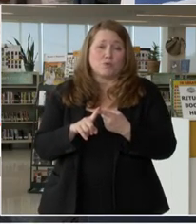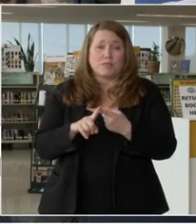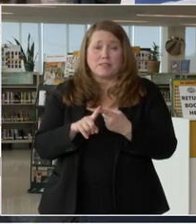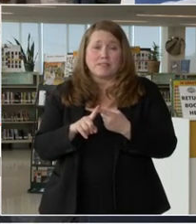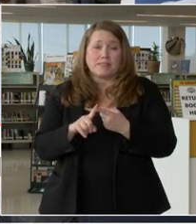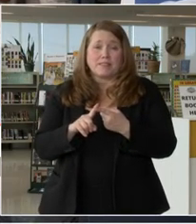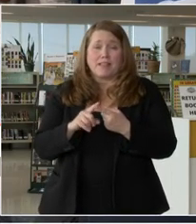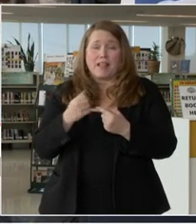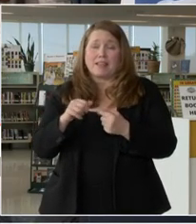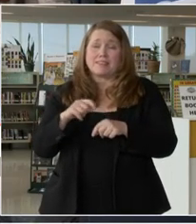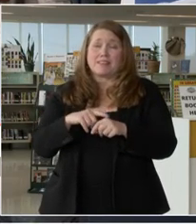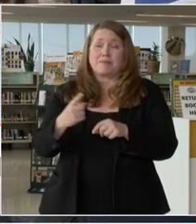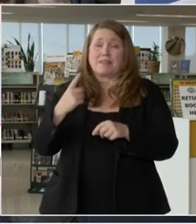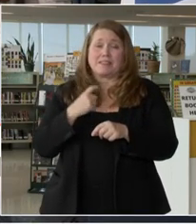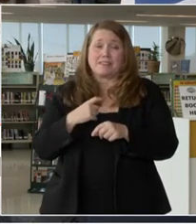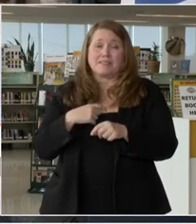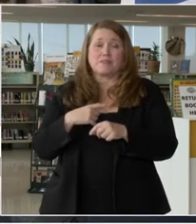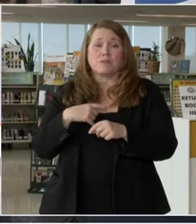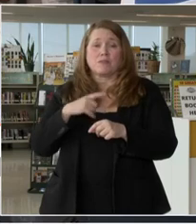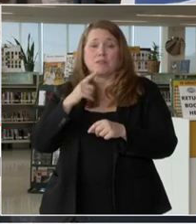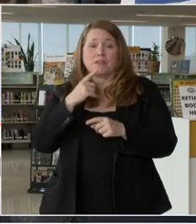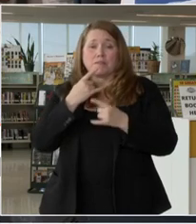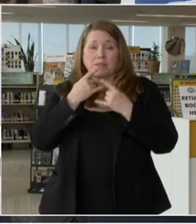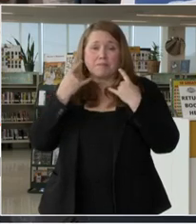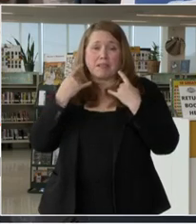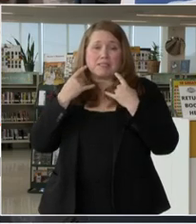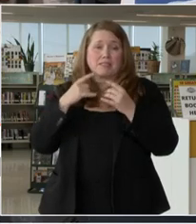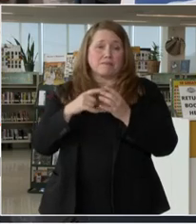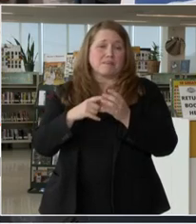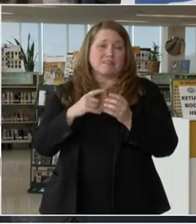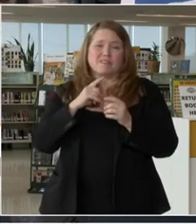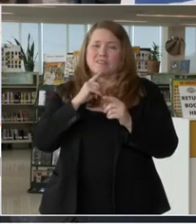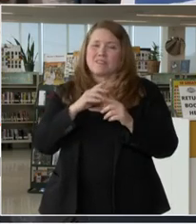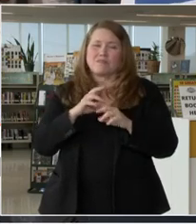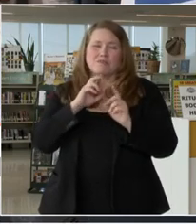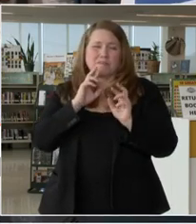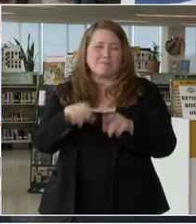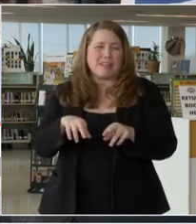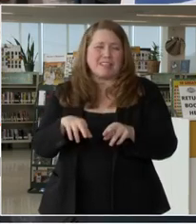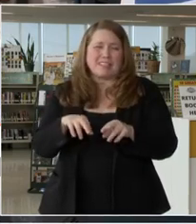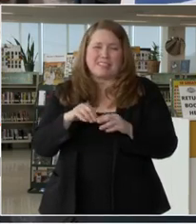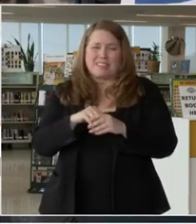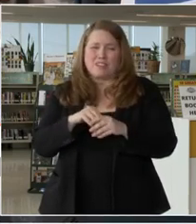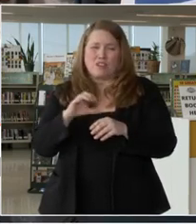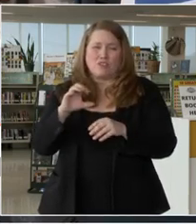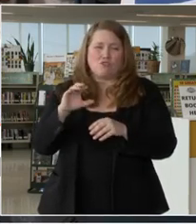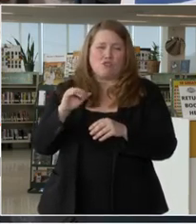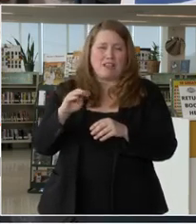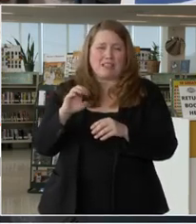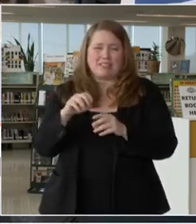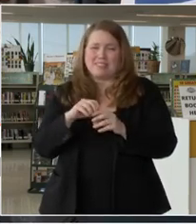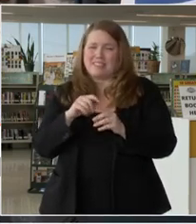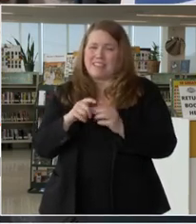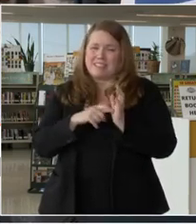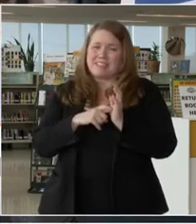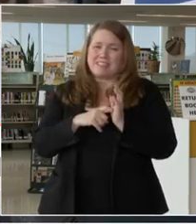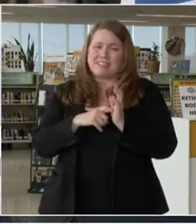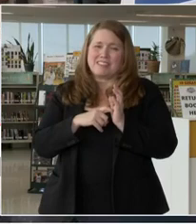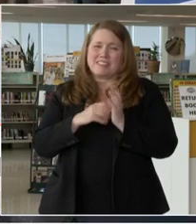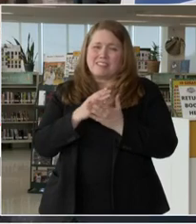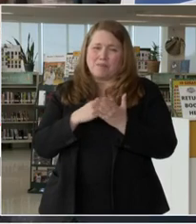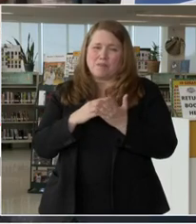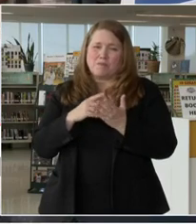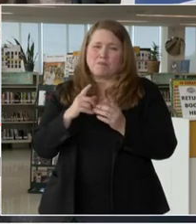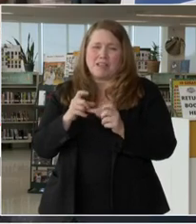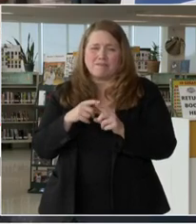asked us when we were going to lift the mask mandate. So the thing about responding in a crisis is that it takes, sometimes you